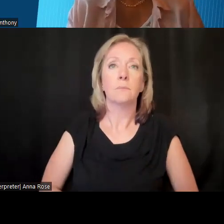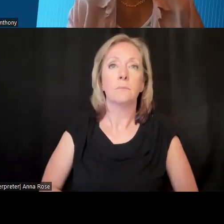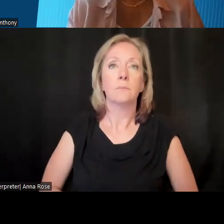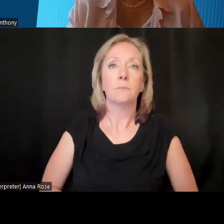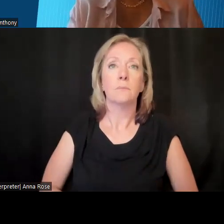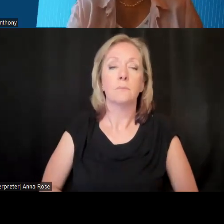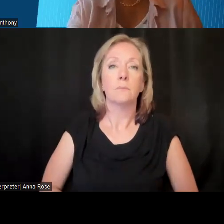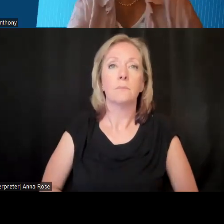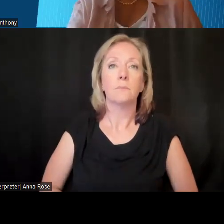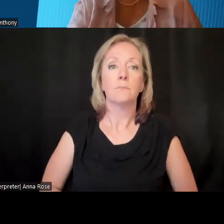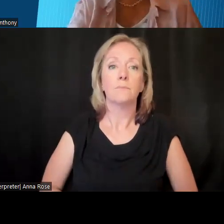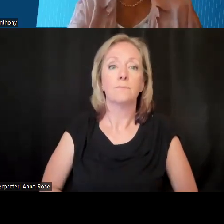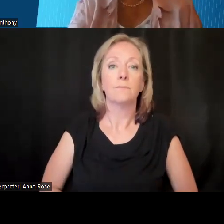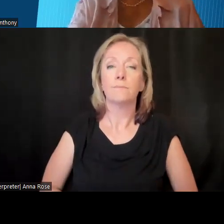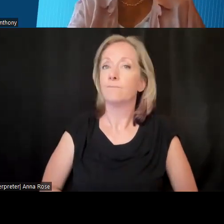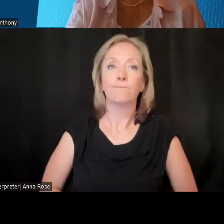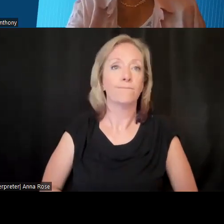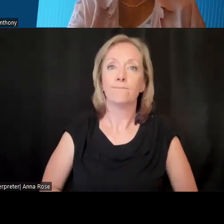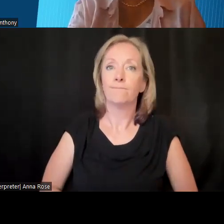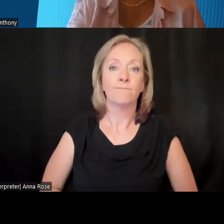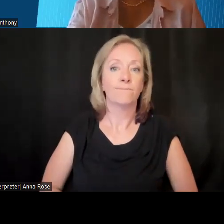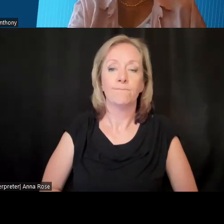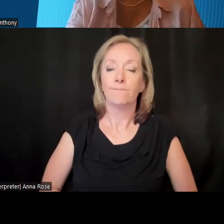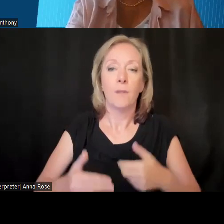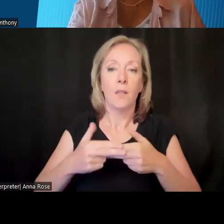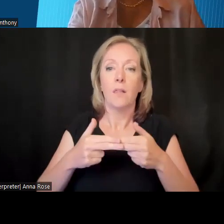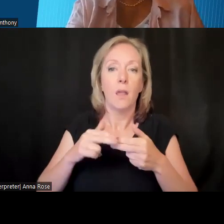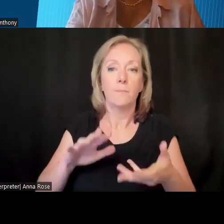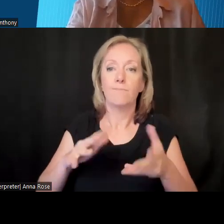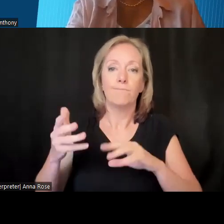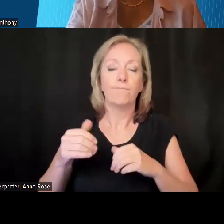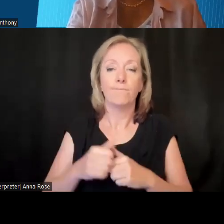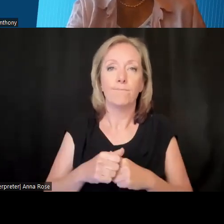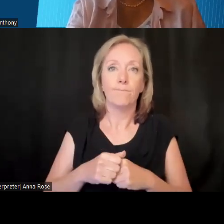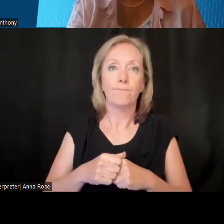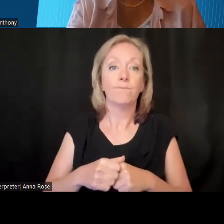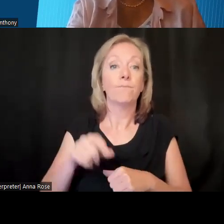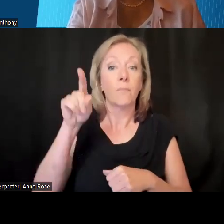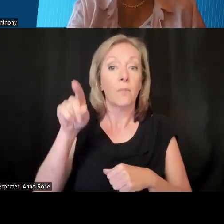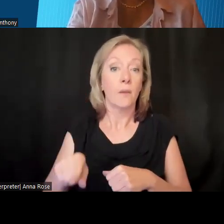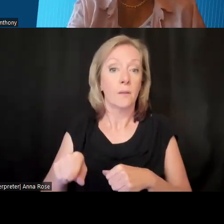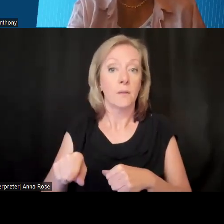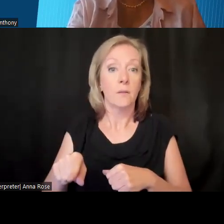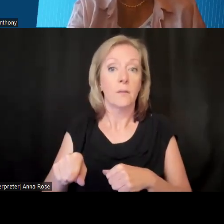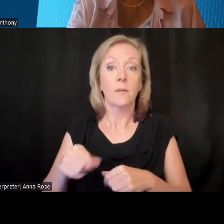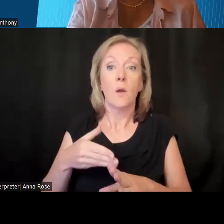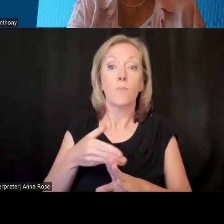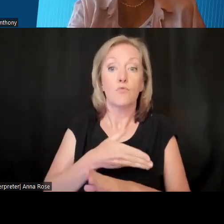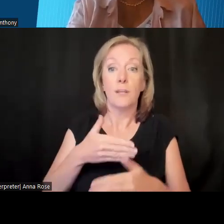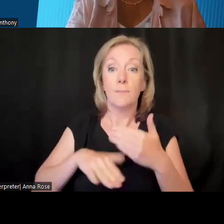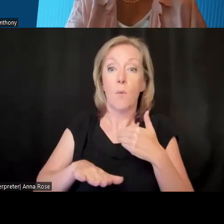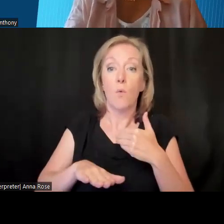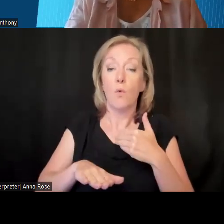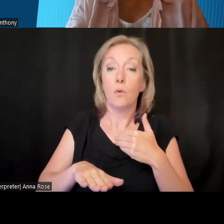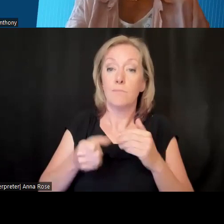So this should say, if I would have had my thing on the right, this should talk about prenatal